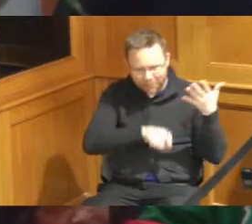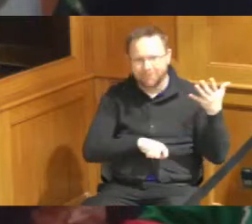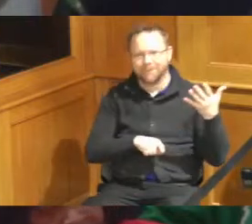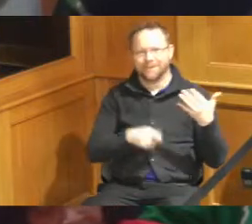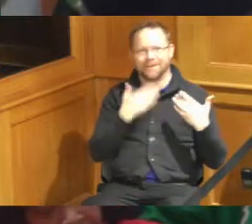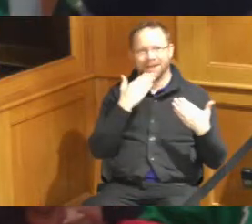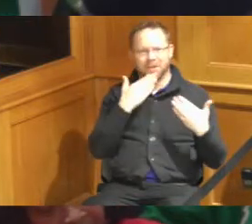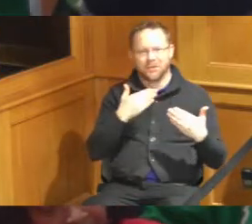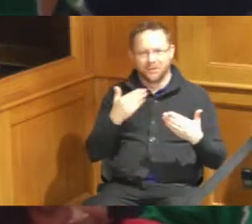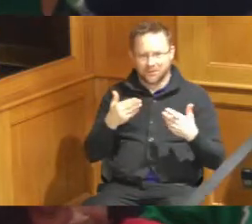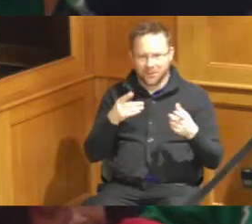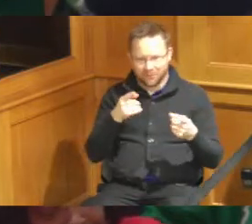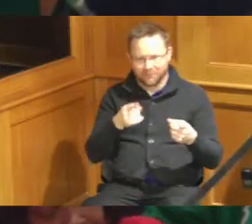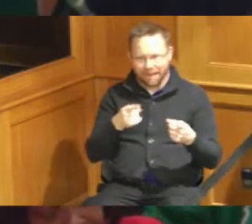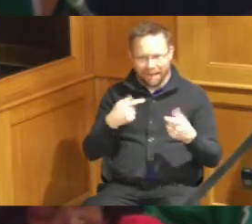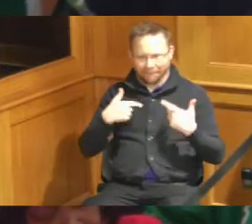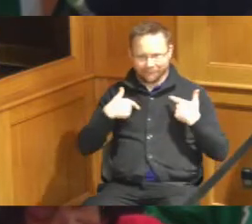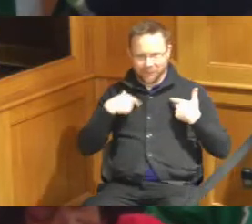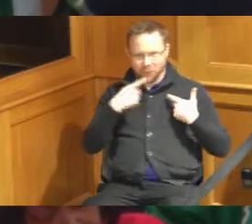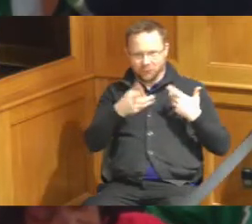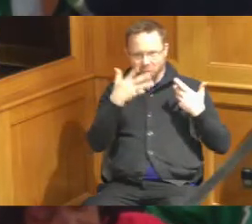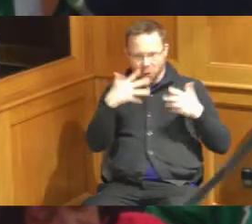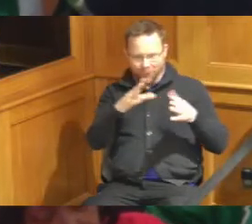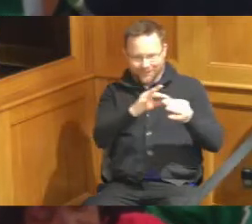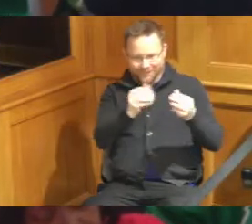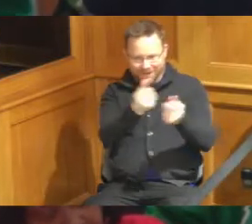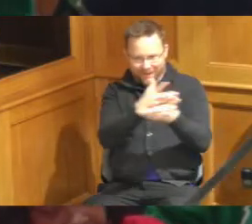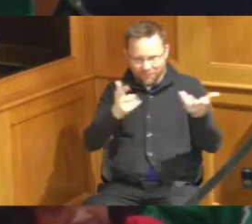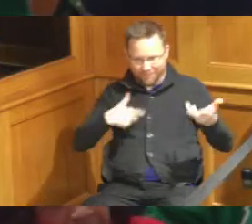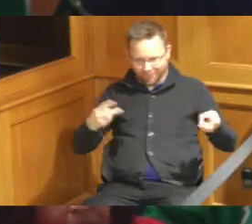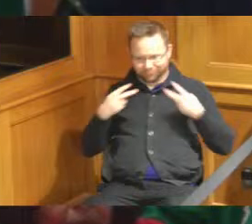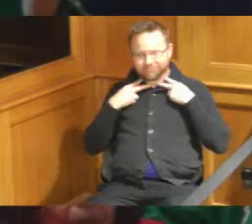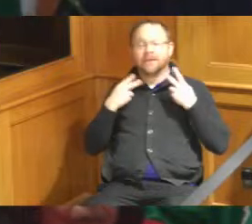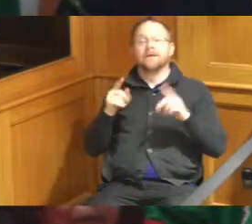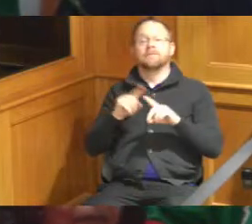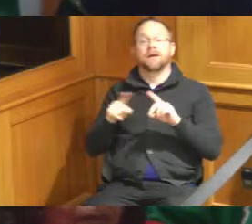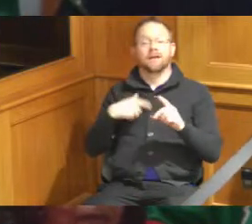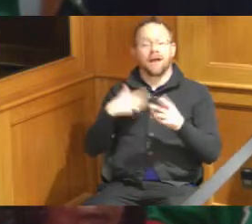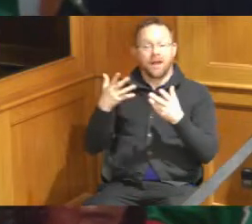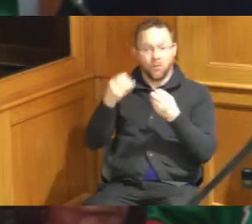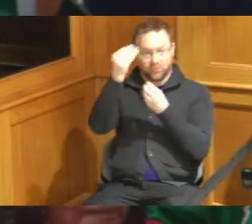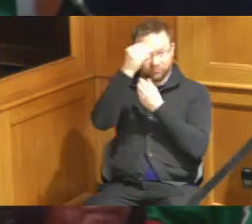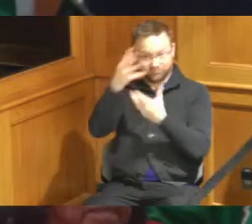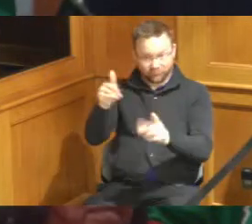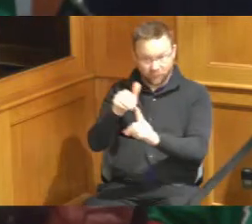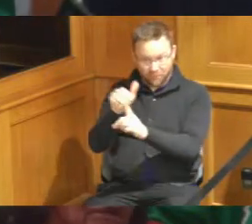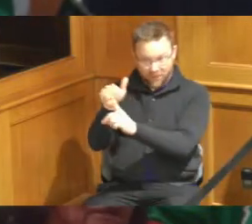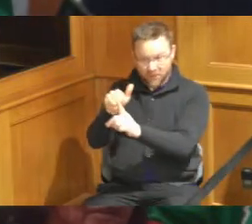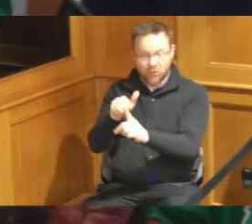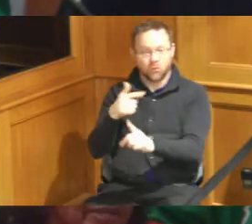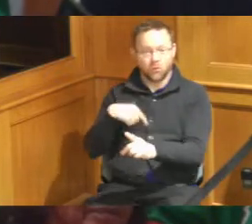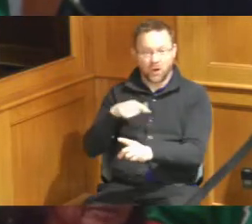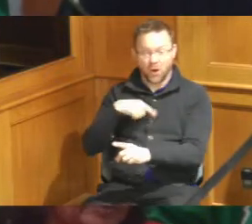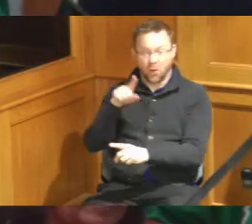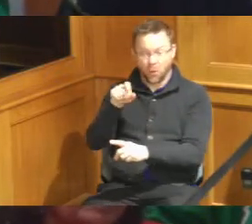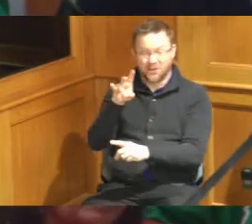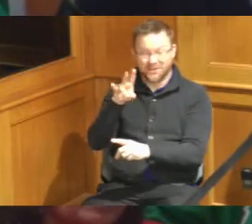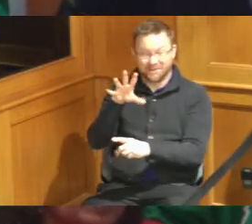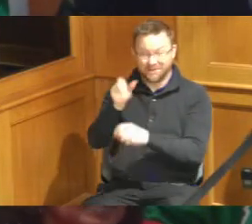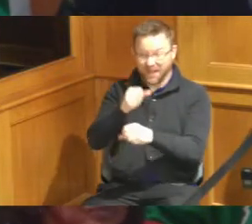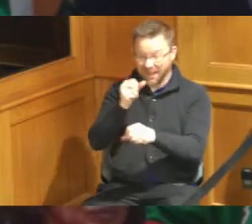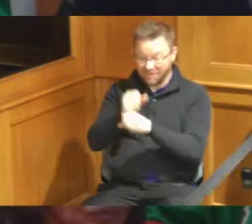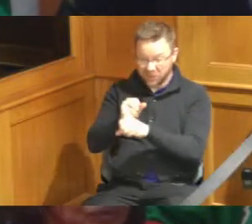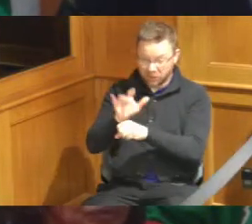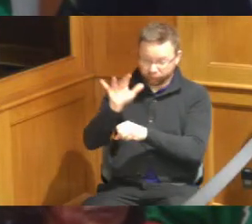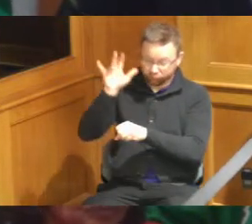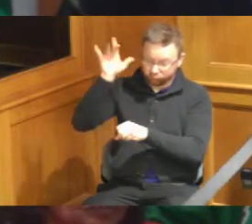you stole a little bit of my thunder, but I do want to remind people that we are 175 years old. We are